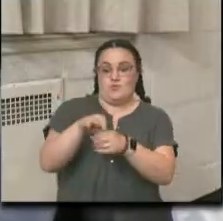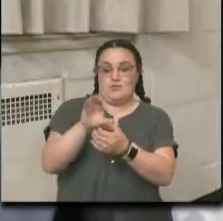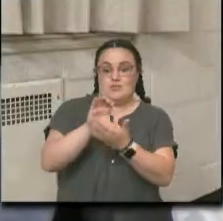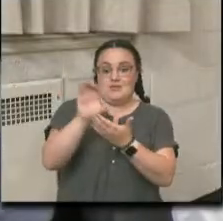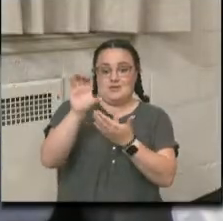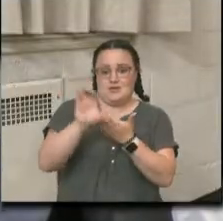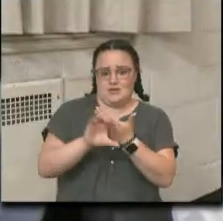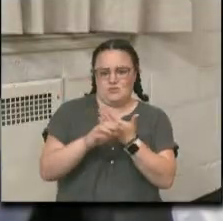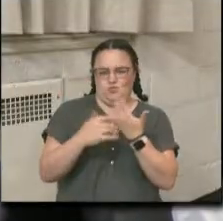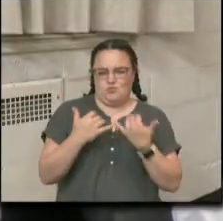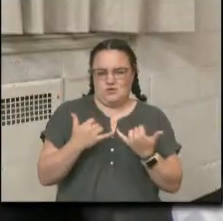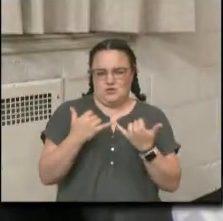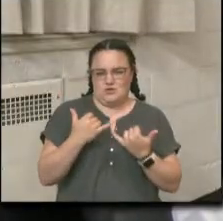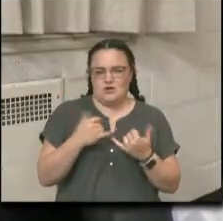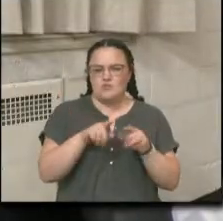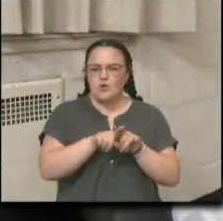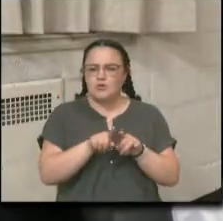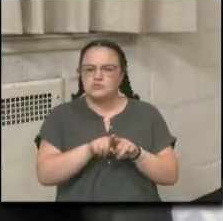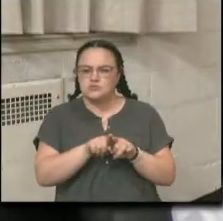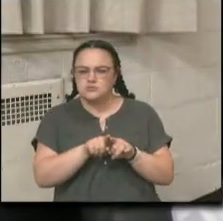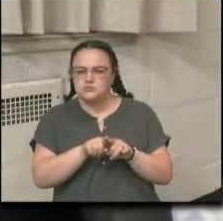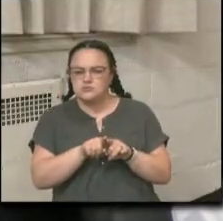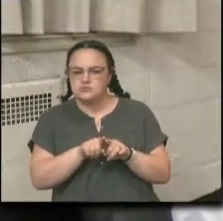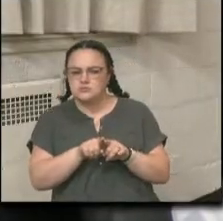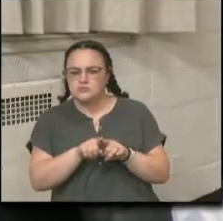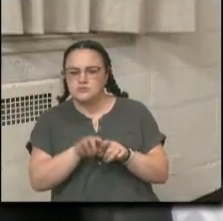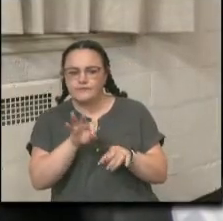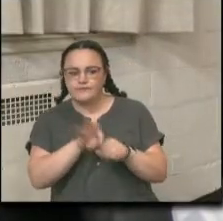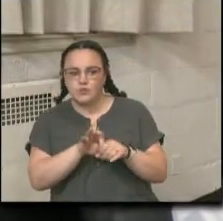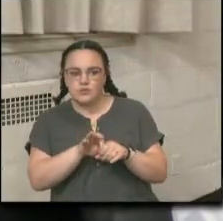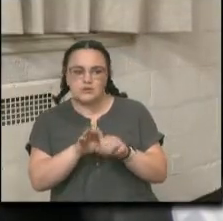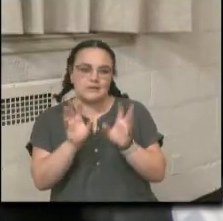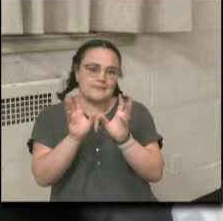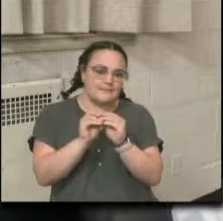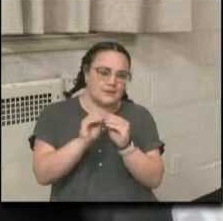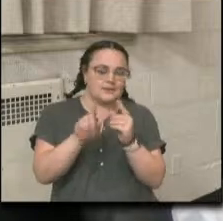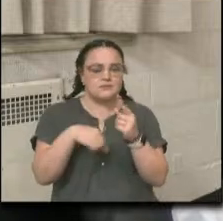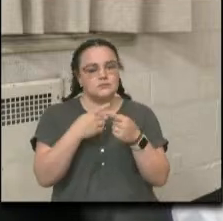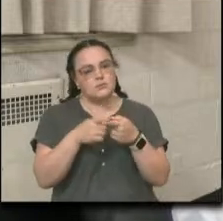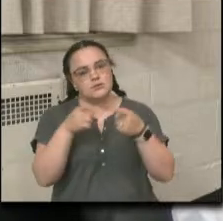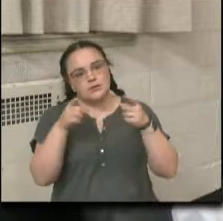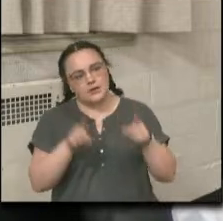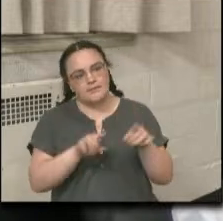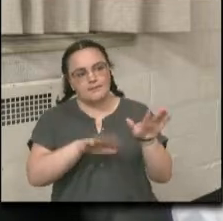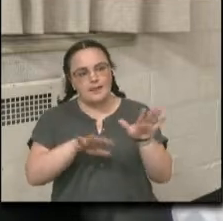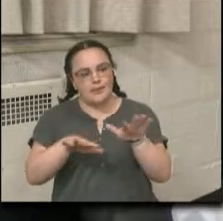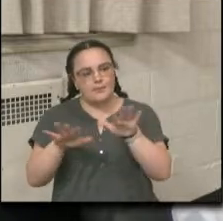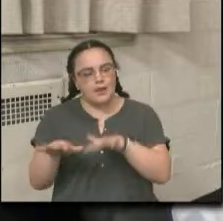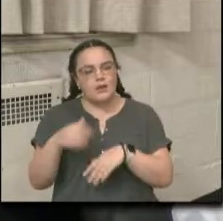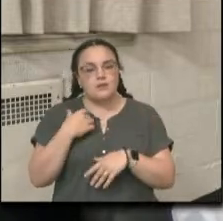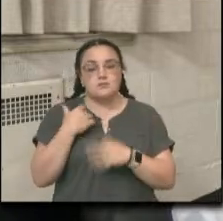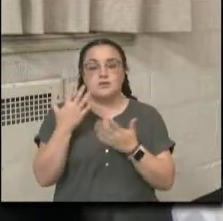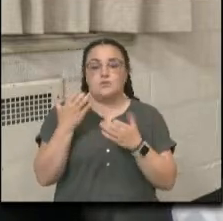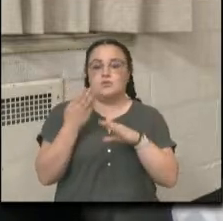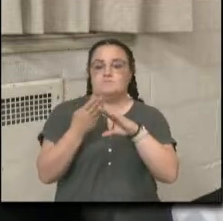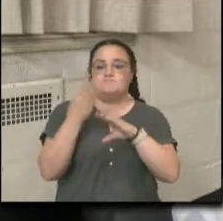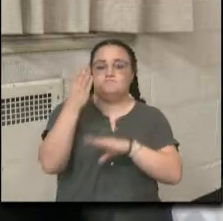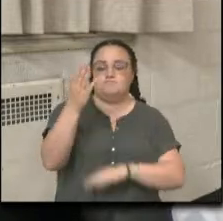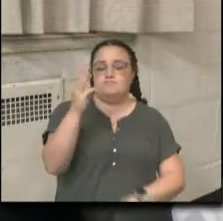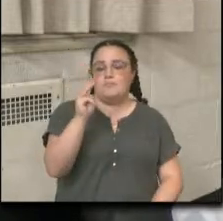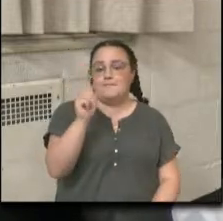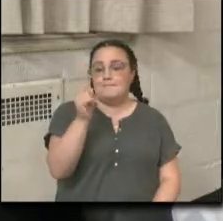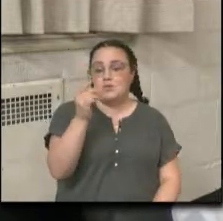and we're also voting on the format of meetings and when they occur, and I just wanted to introduce a motion